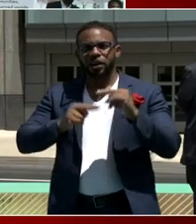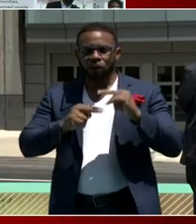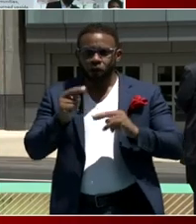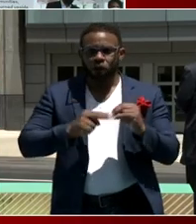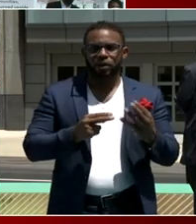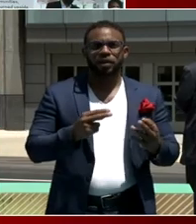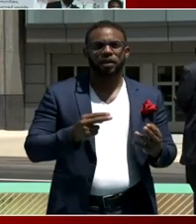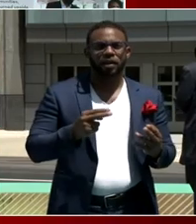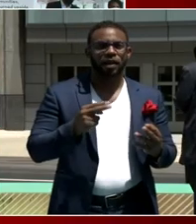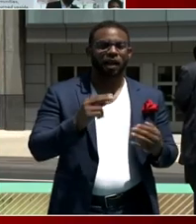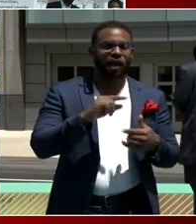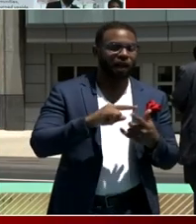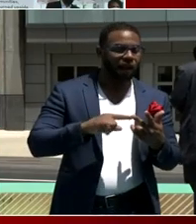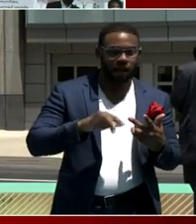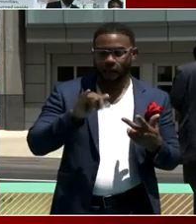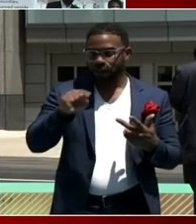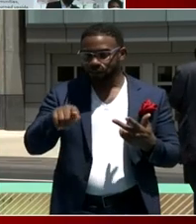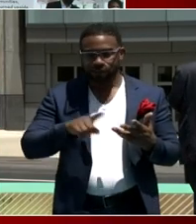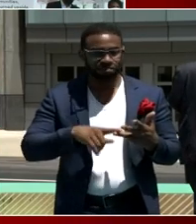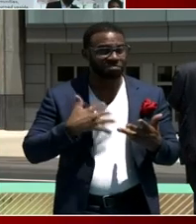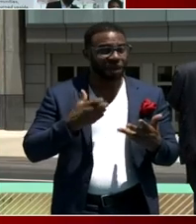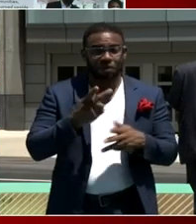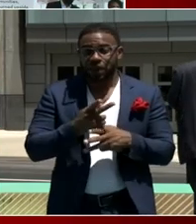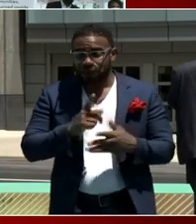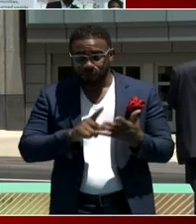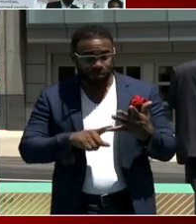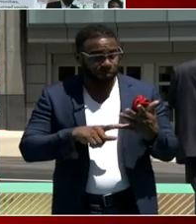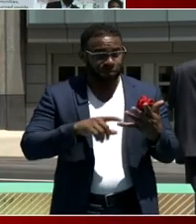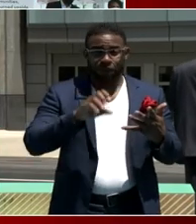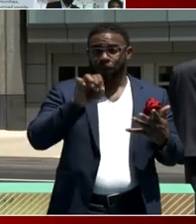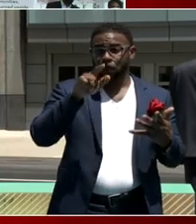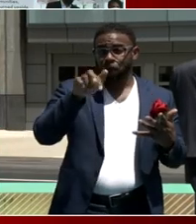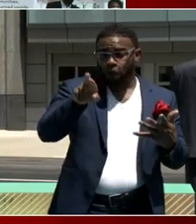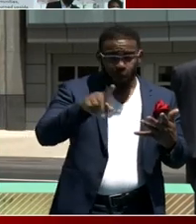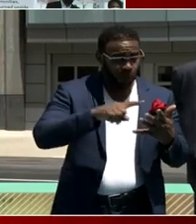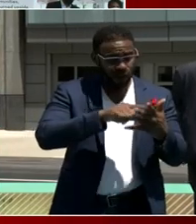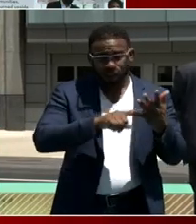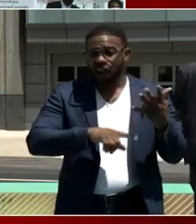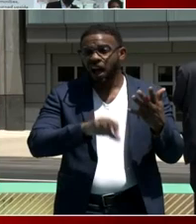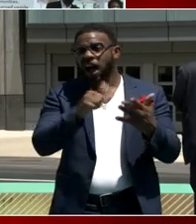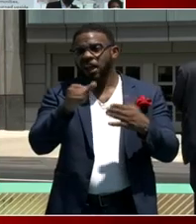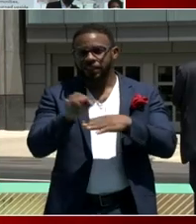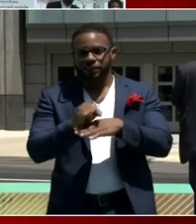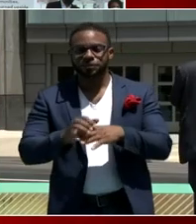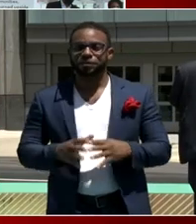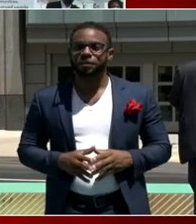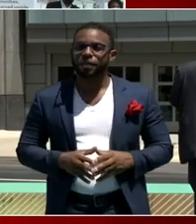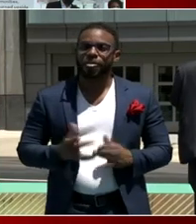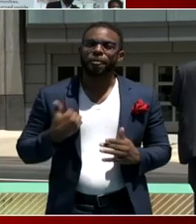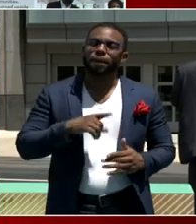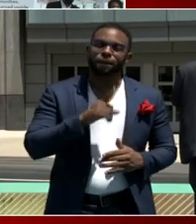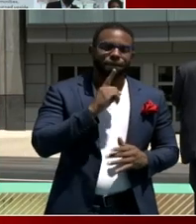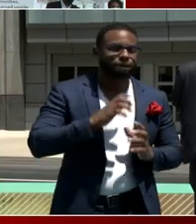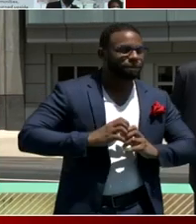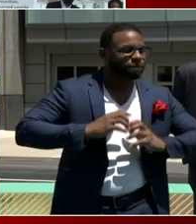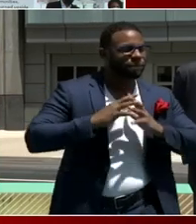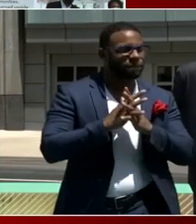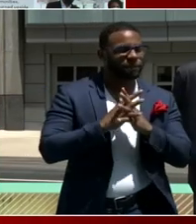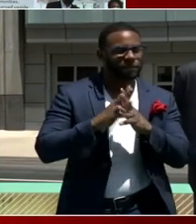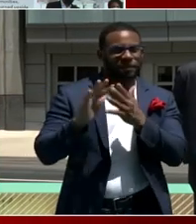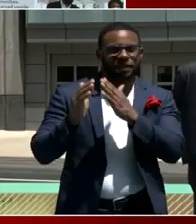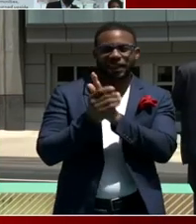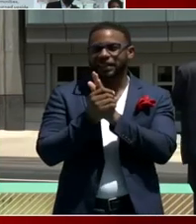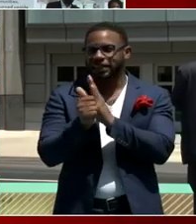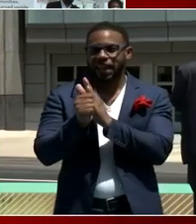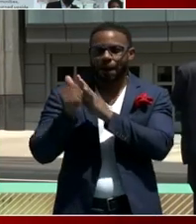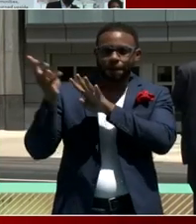construction, IT, healthcare, solar, and other industries. We are building a